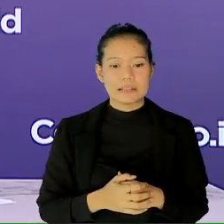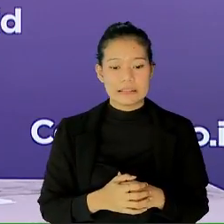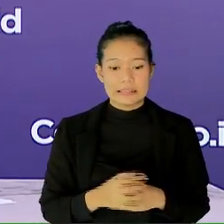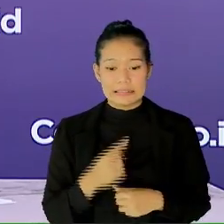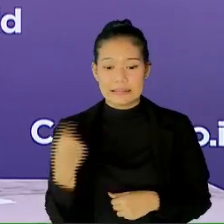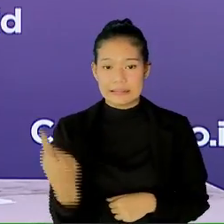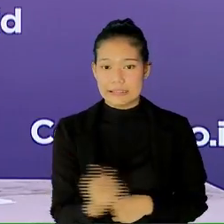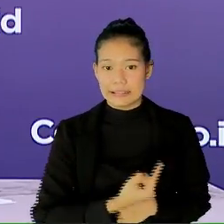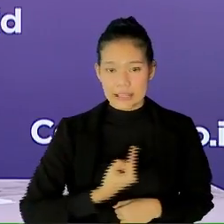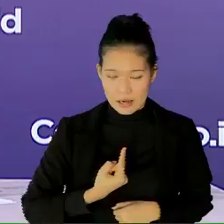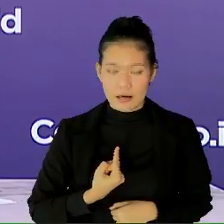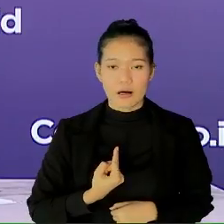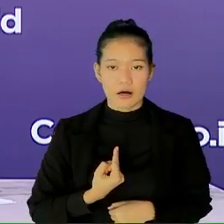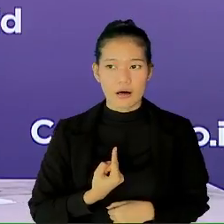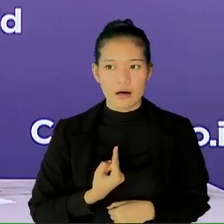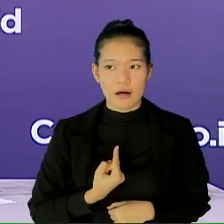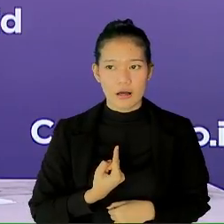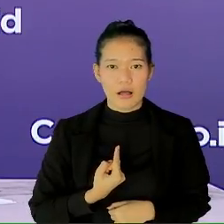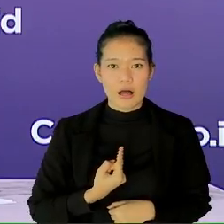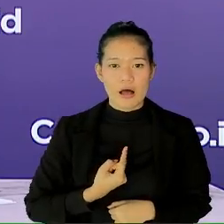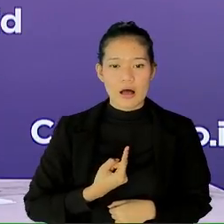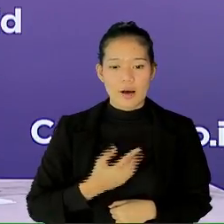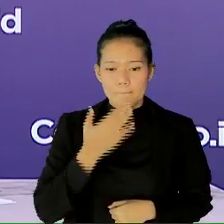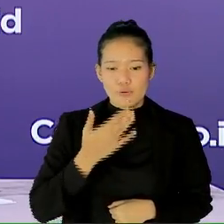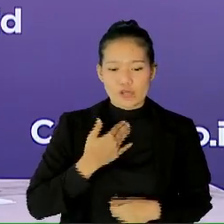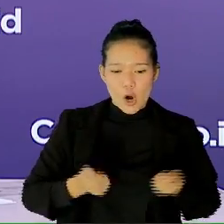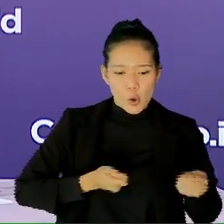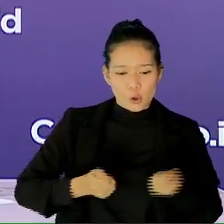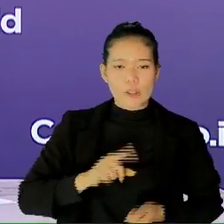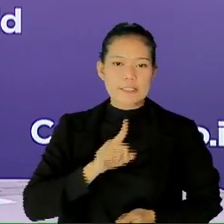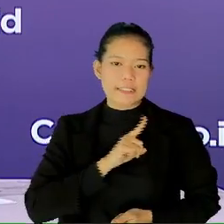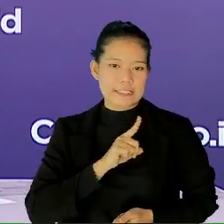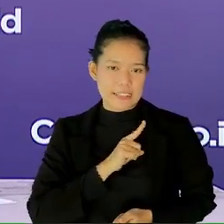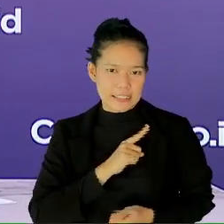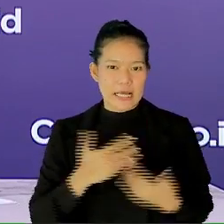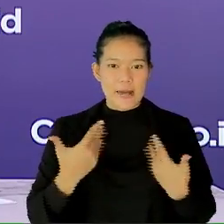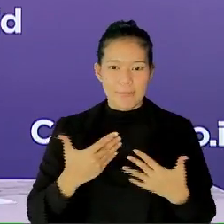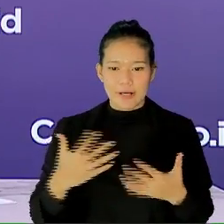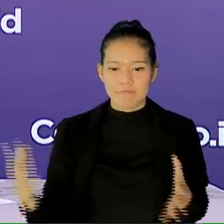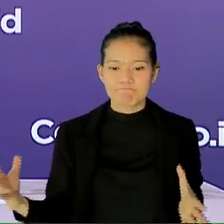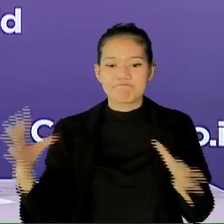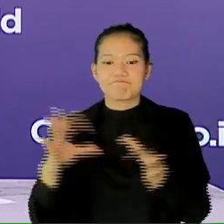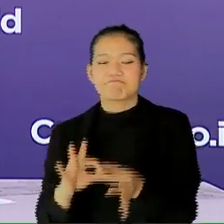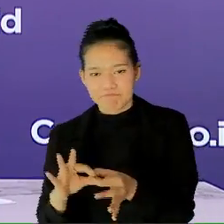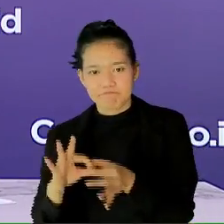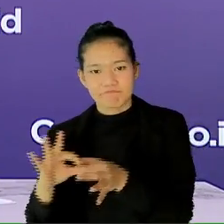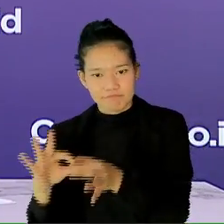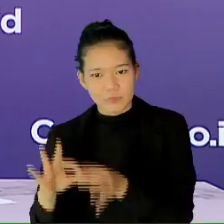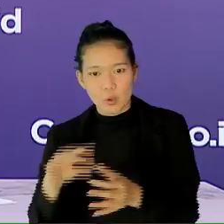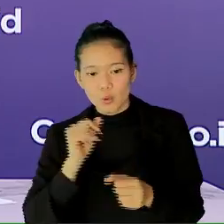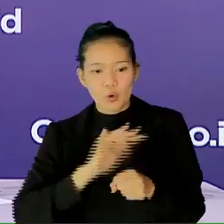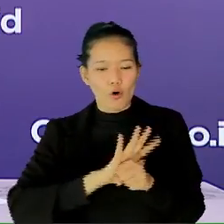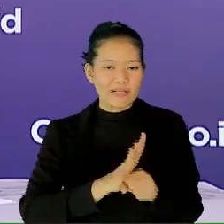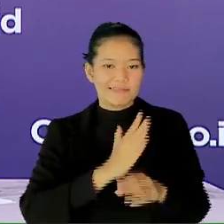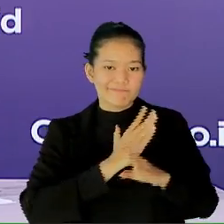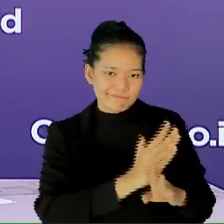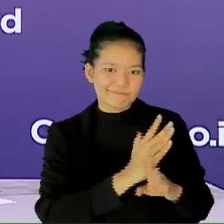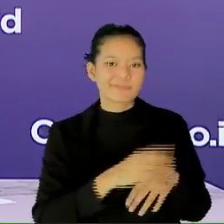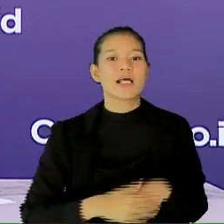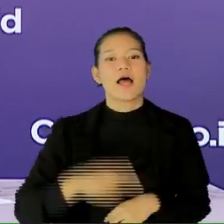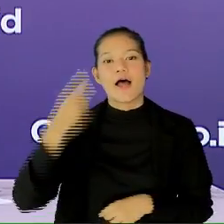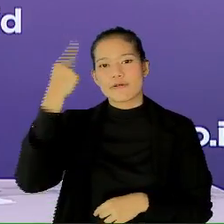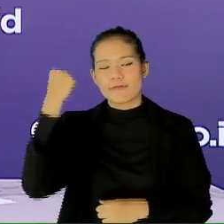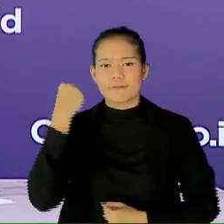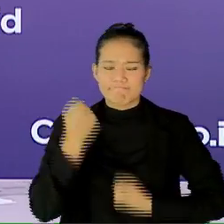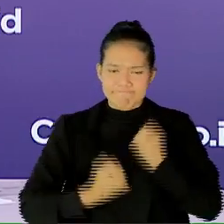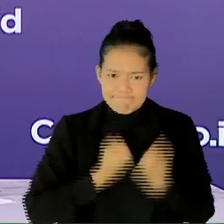us has our own role in the pentahelix collaborations with regards to COVID-19 management. And the government